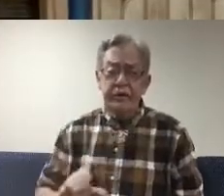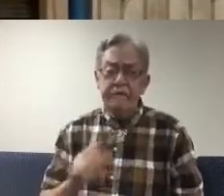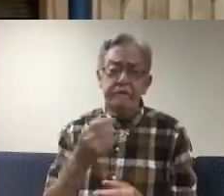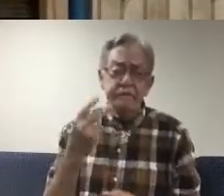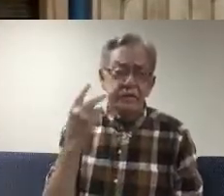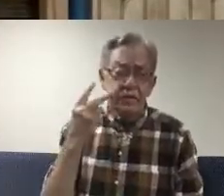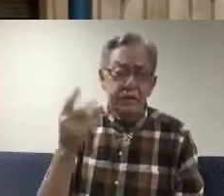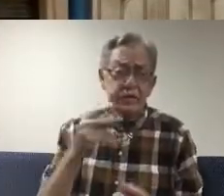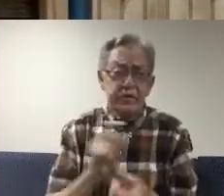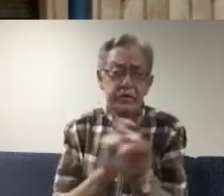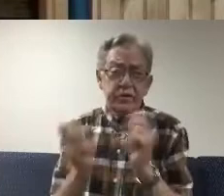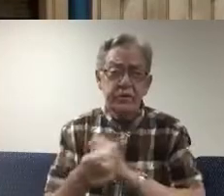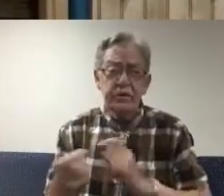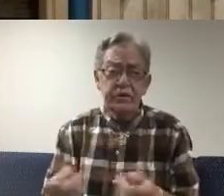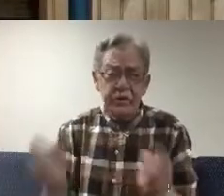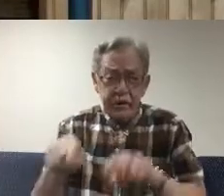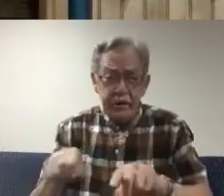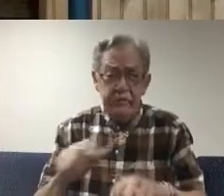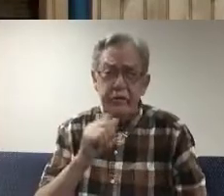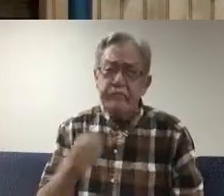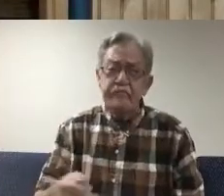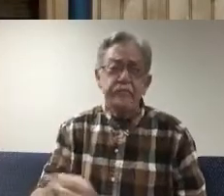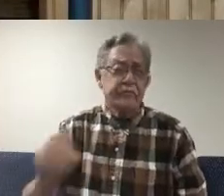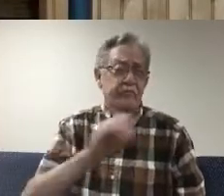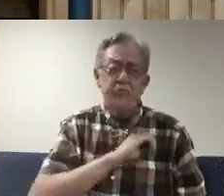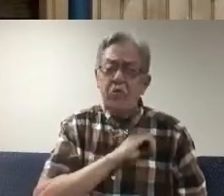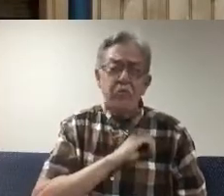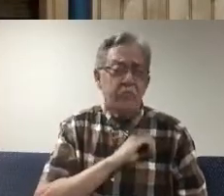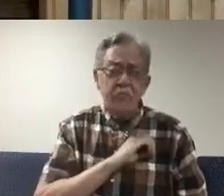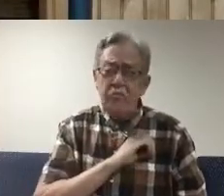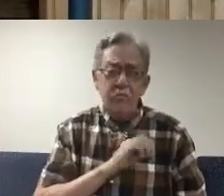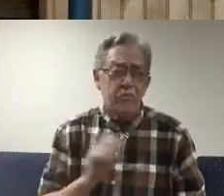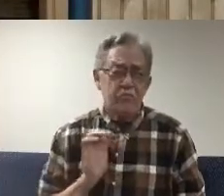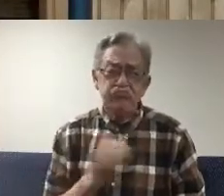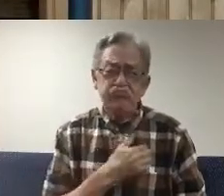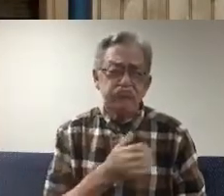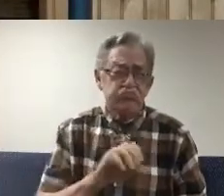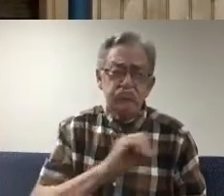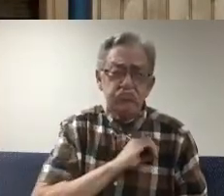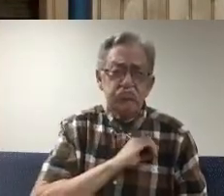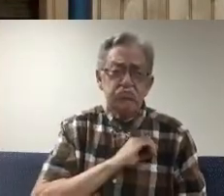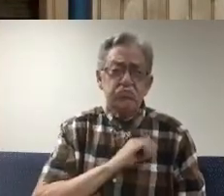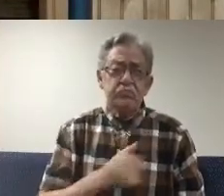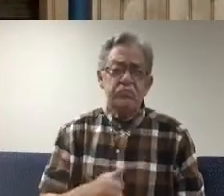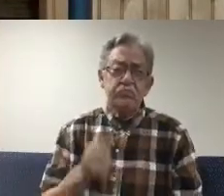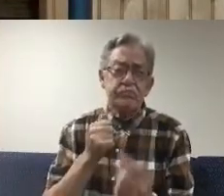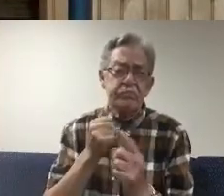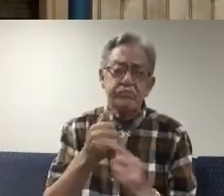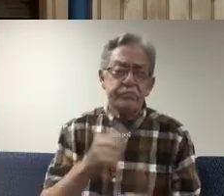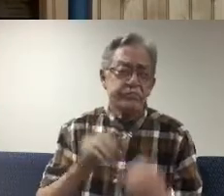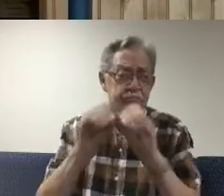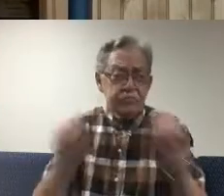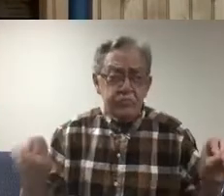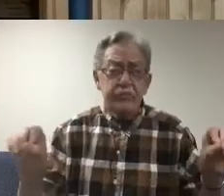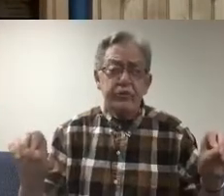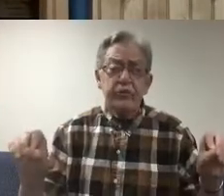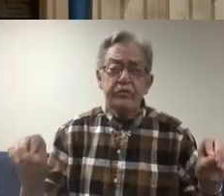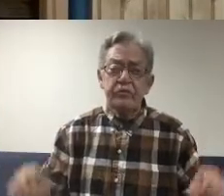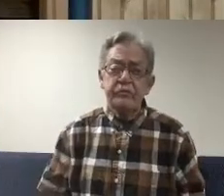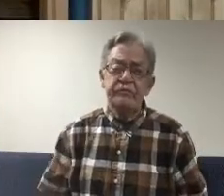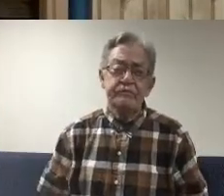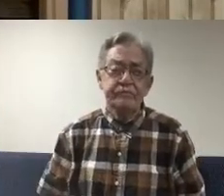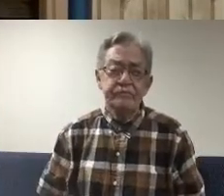are exempt. We're not here in this room this morning because somehow we rose above that, or we were born to better families, or we had a